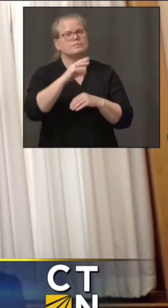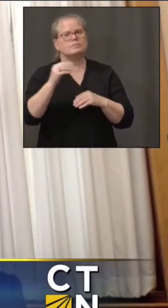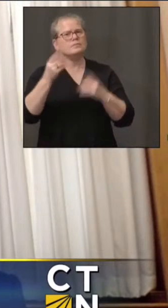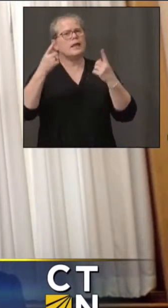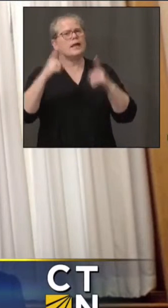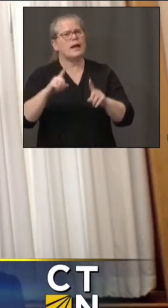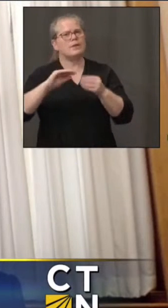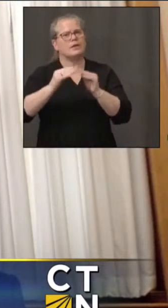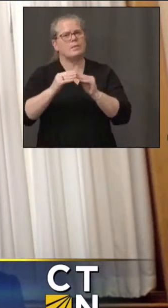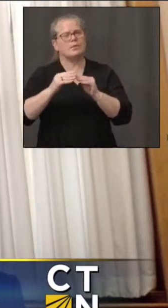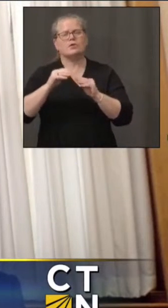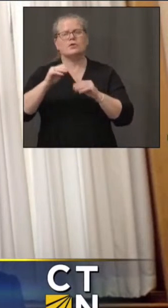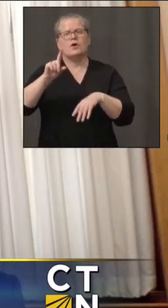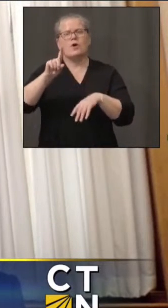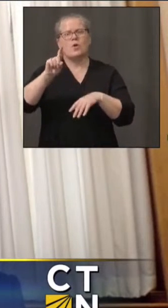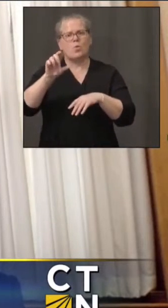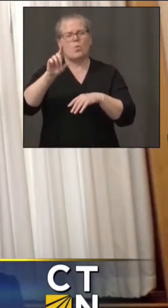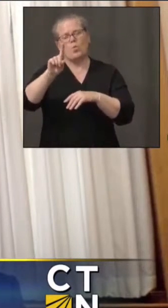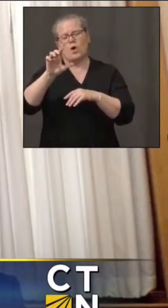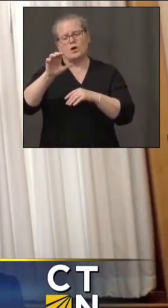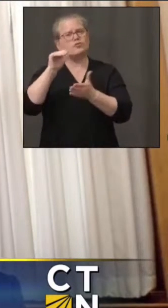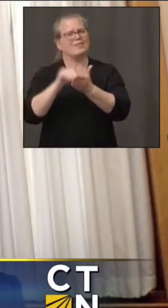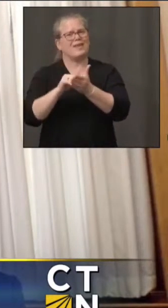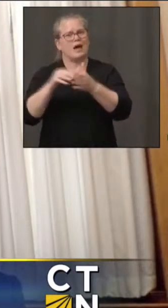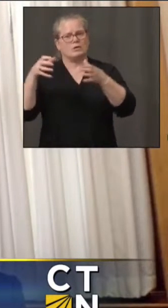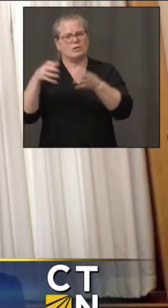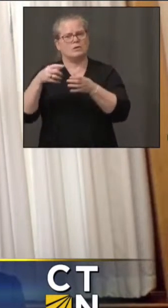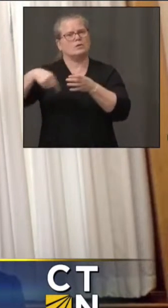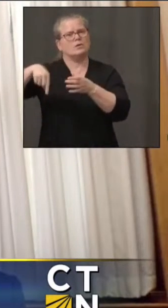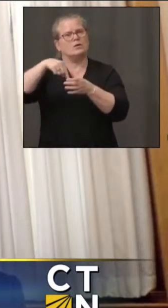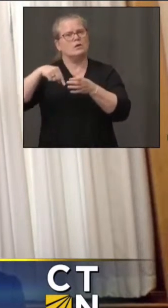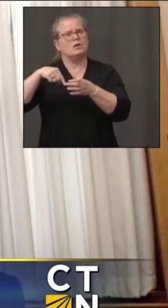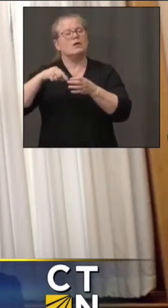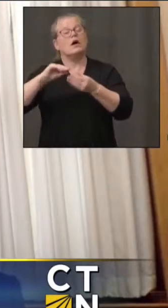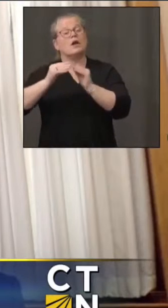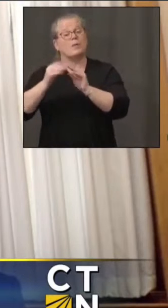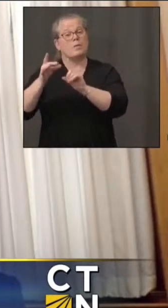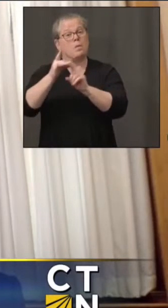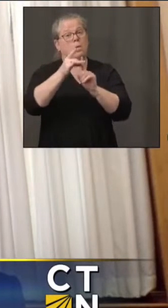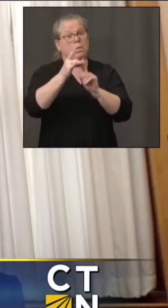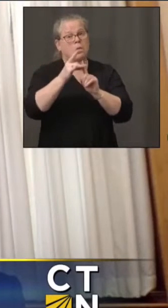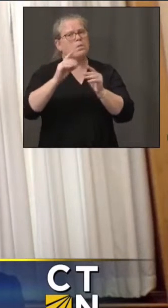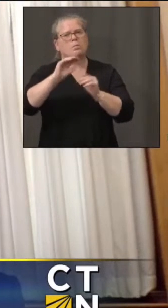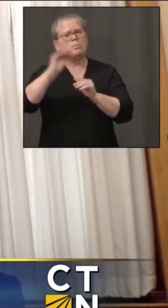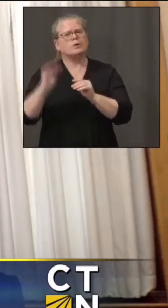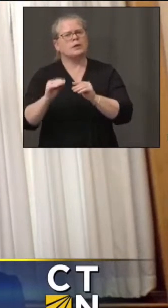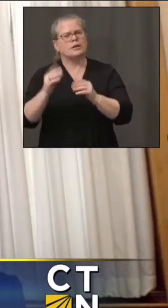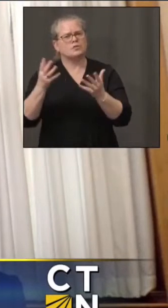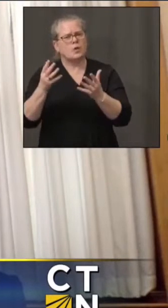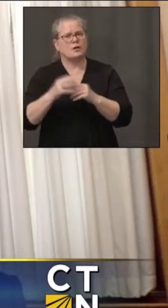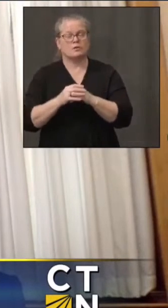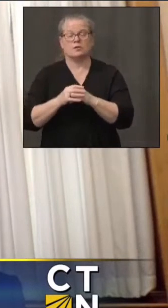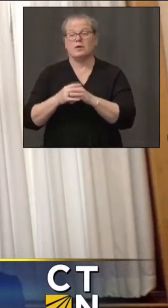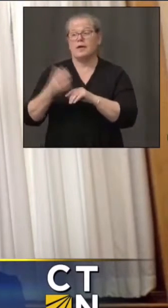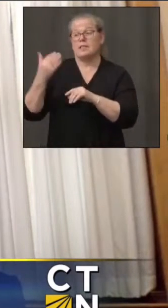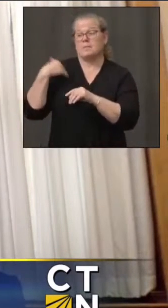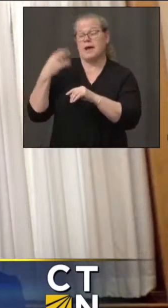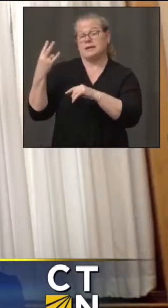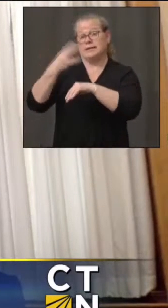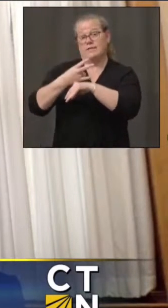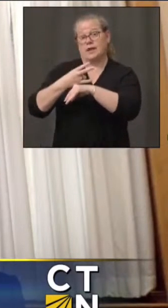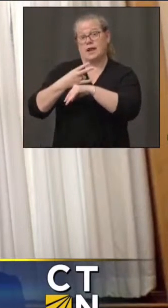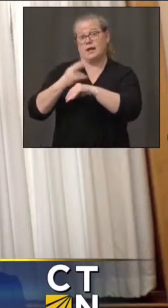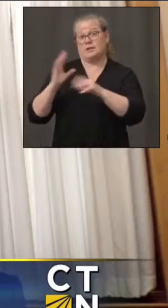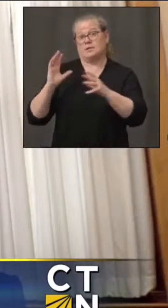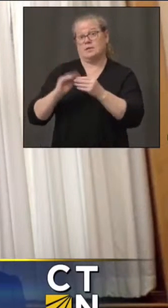The positive test percentage is 1.5% over the last 7 days. Uh-huh. But in terms